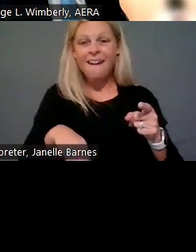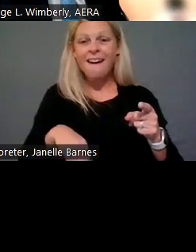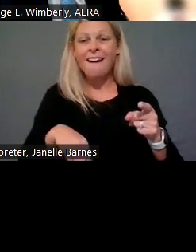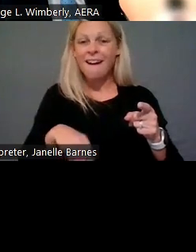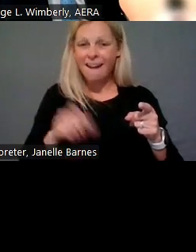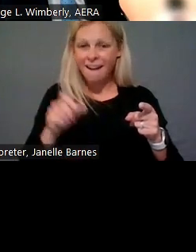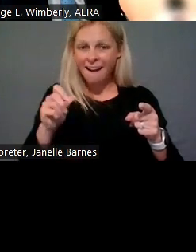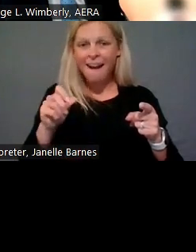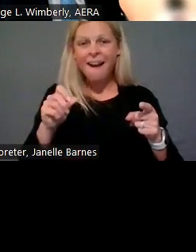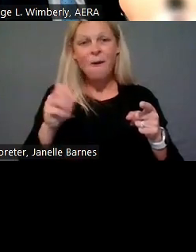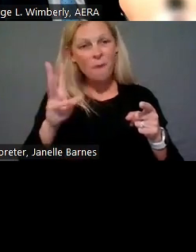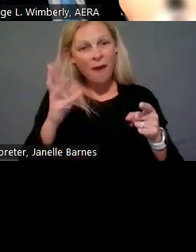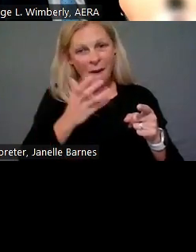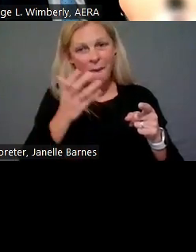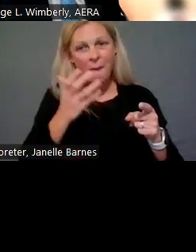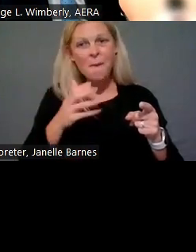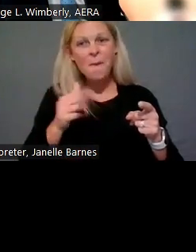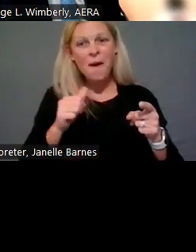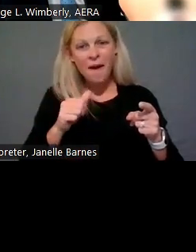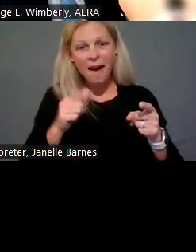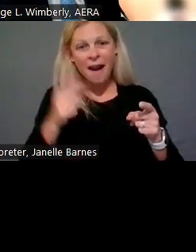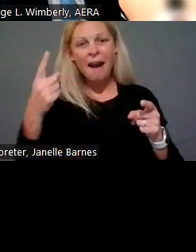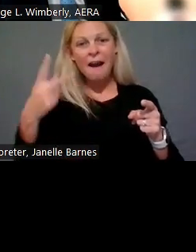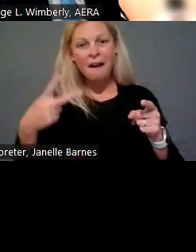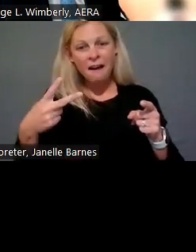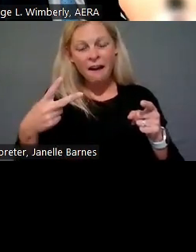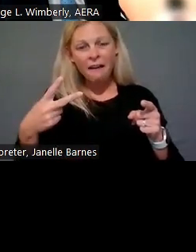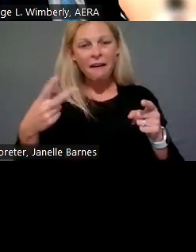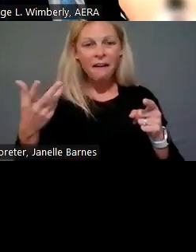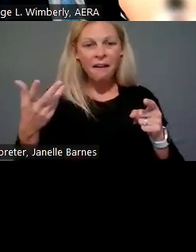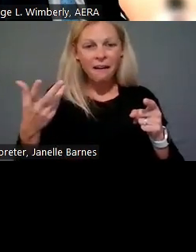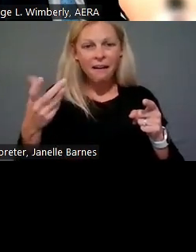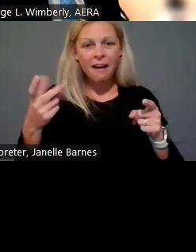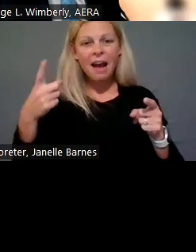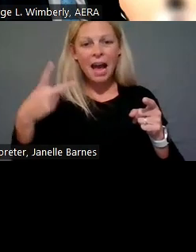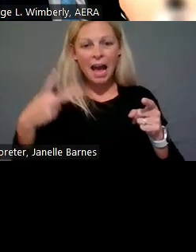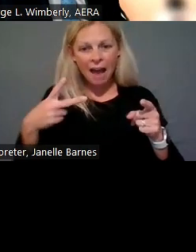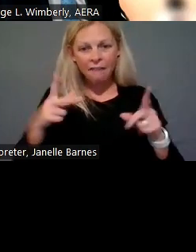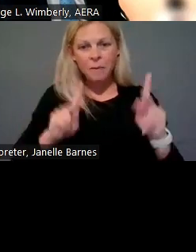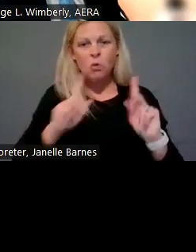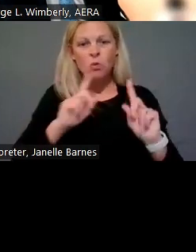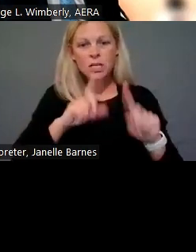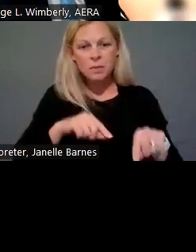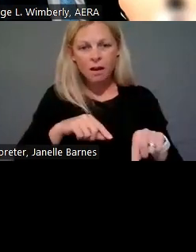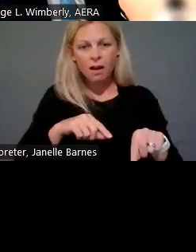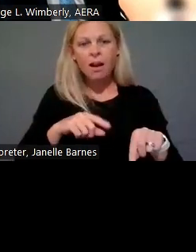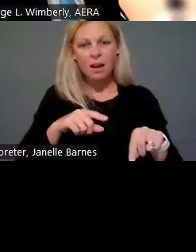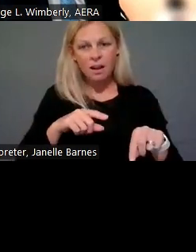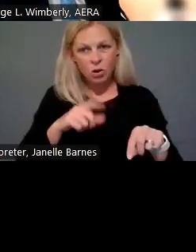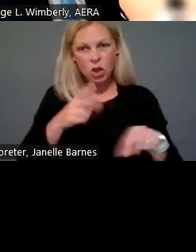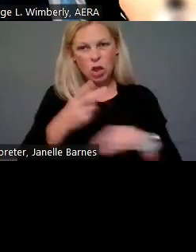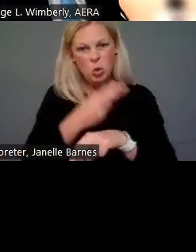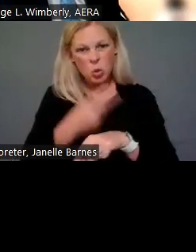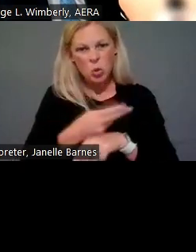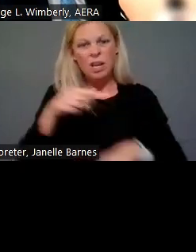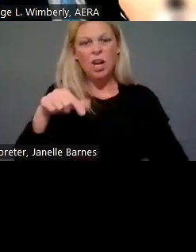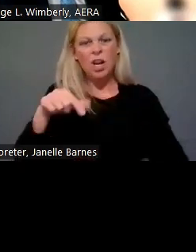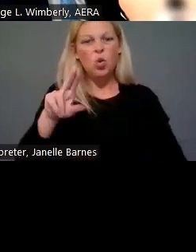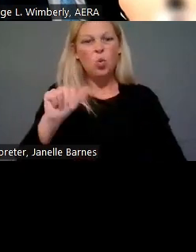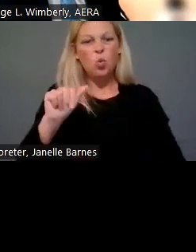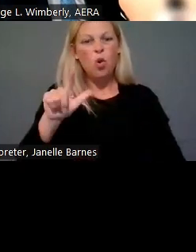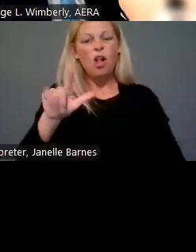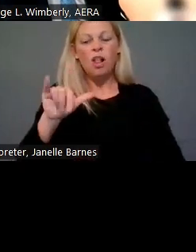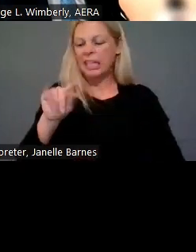Okay. Oh, wow. We have half of our respondents here are using qualitative methods. Oh,